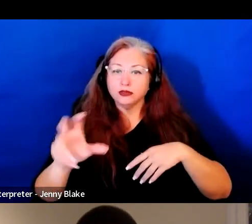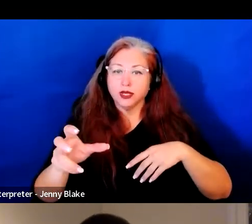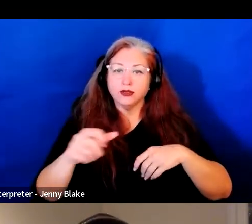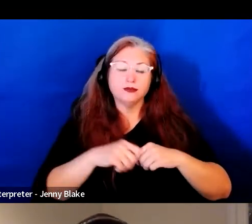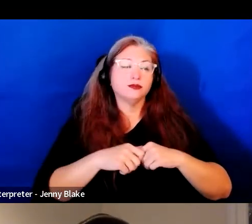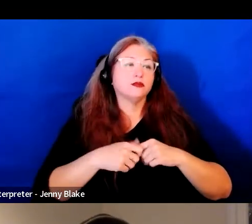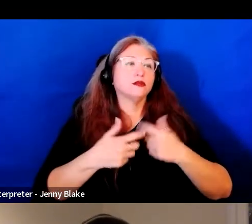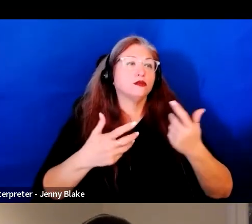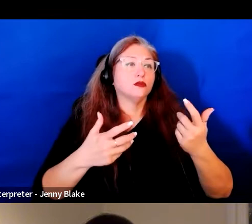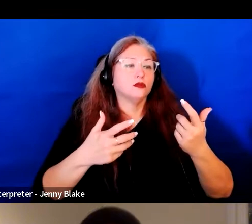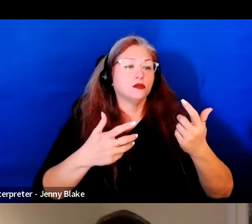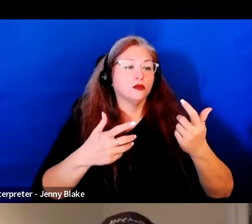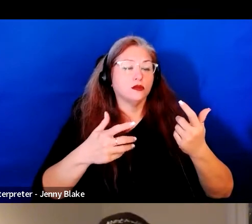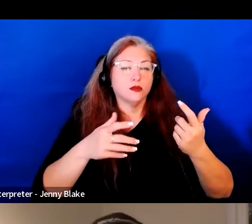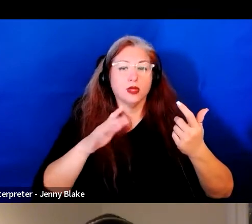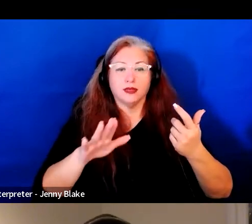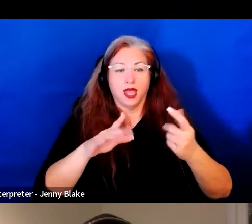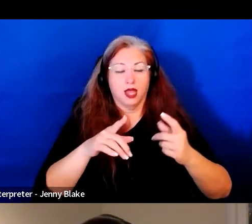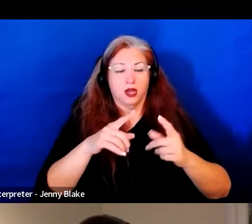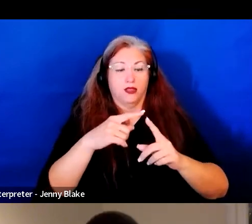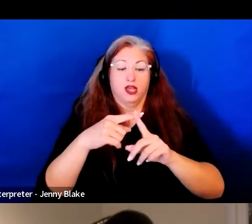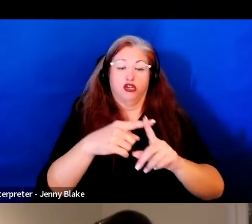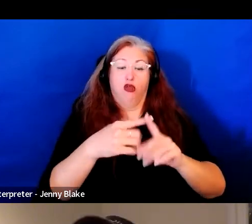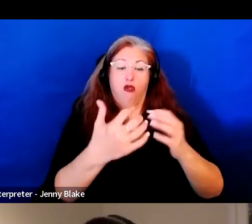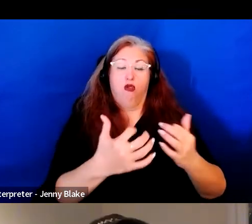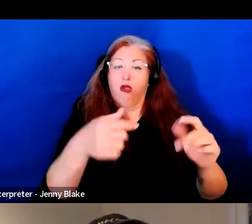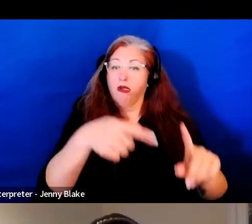So essentially, you know, the target audience is